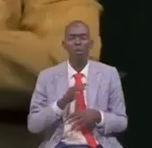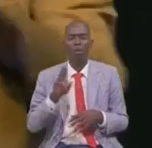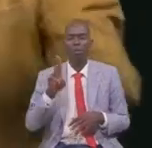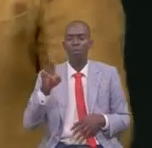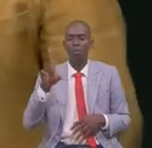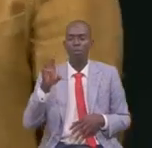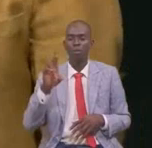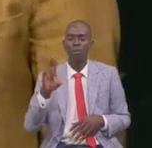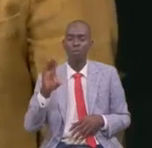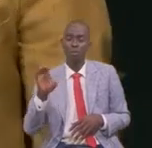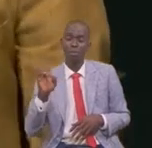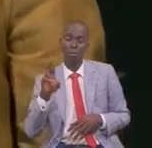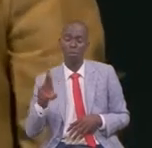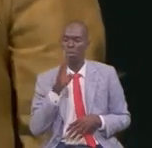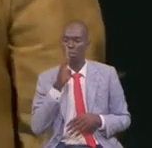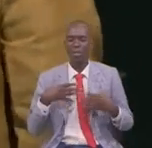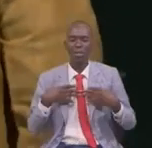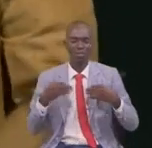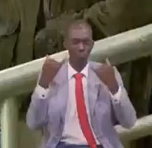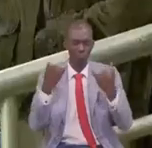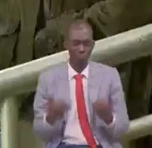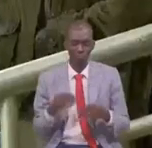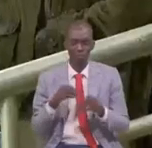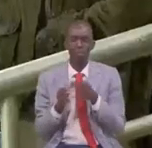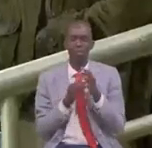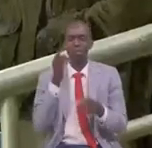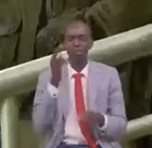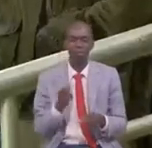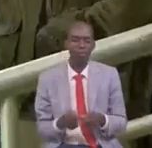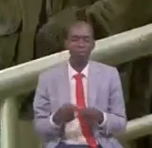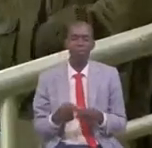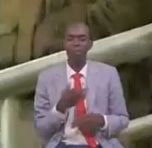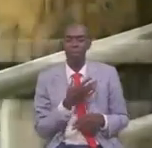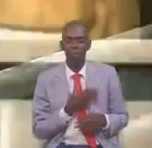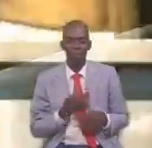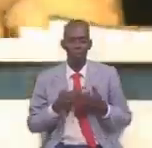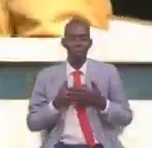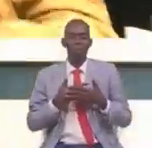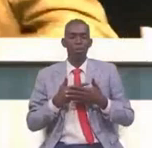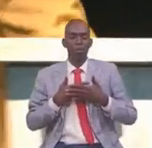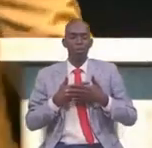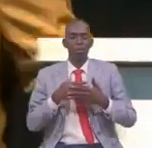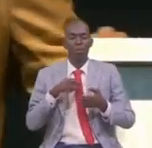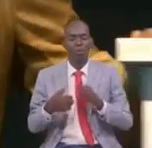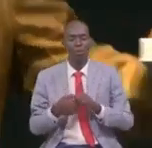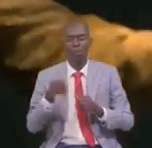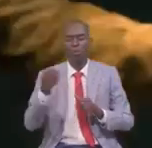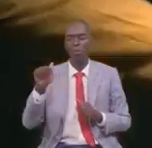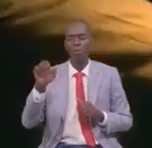Ulcer, be healed now in Jesus' name. And breathing problem, asthma,